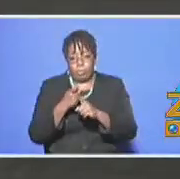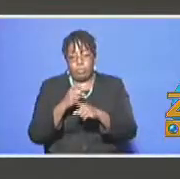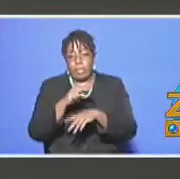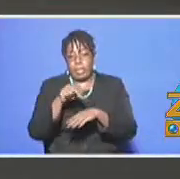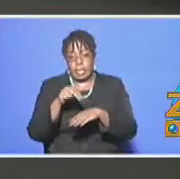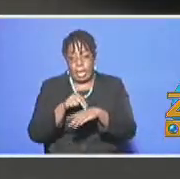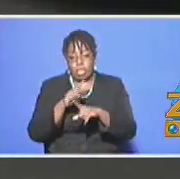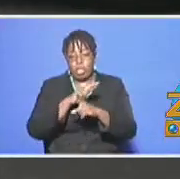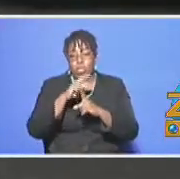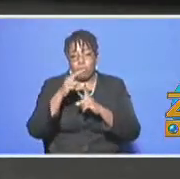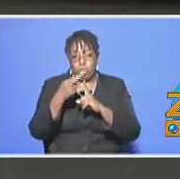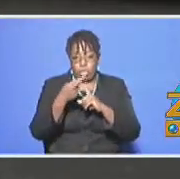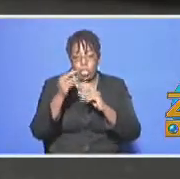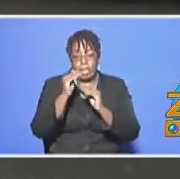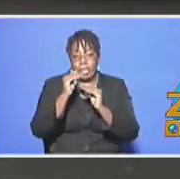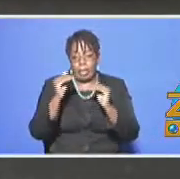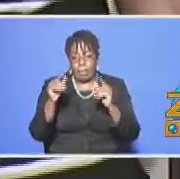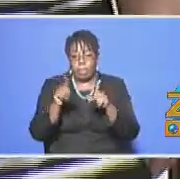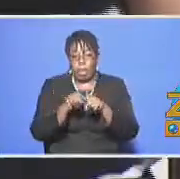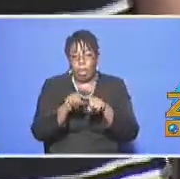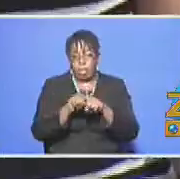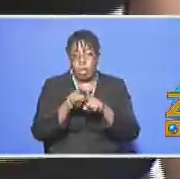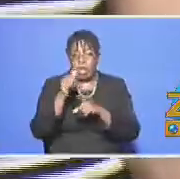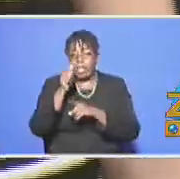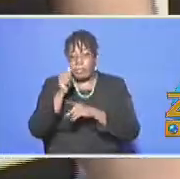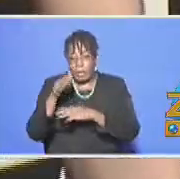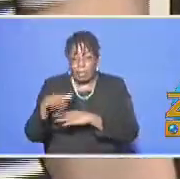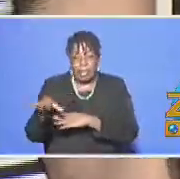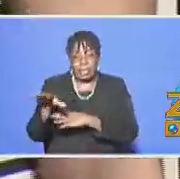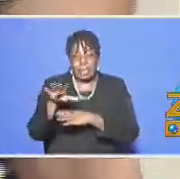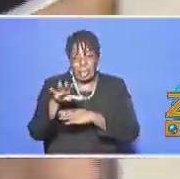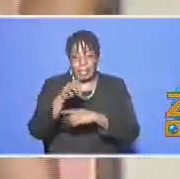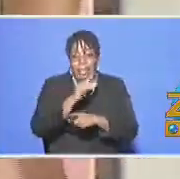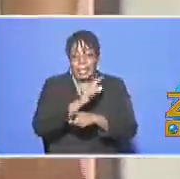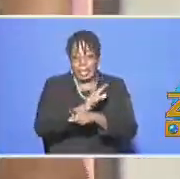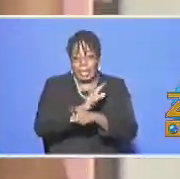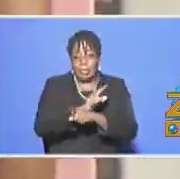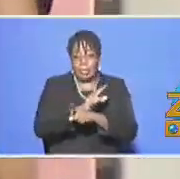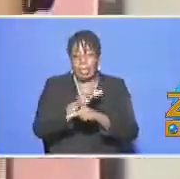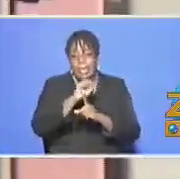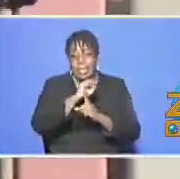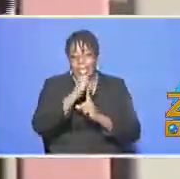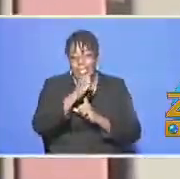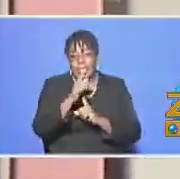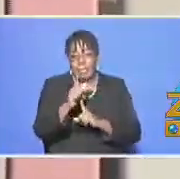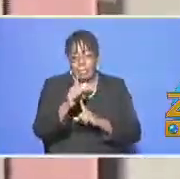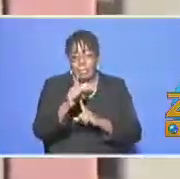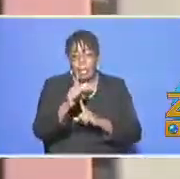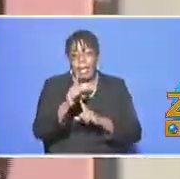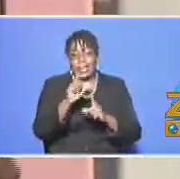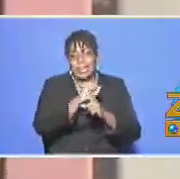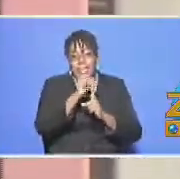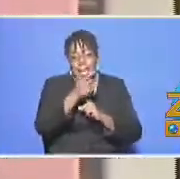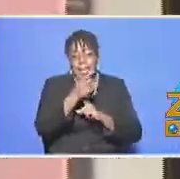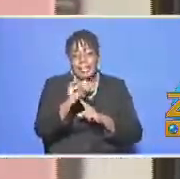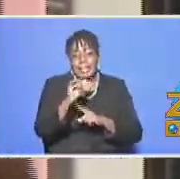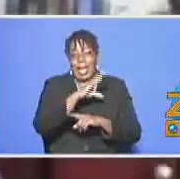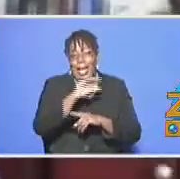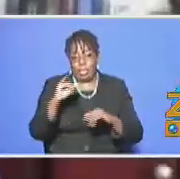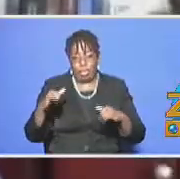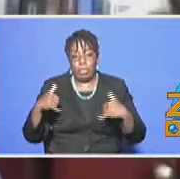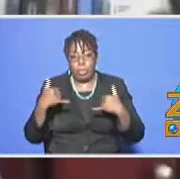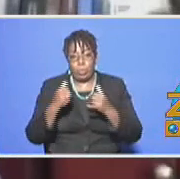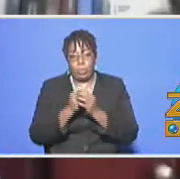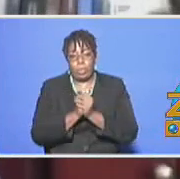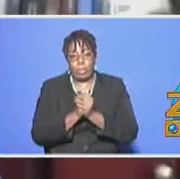national and regional level, as well as the private sector, labor, civil society, and the youth. I have been energized by